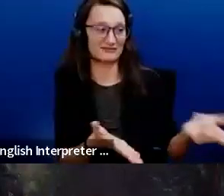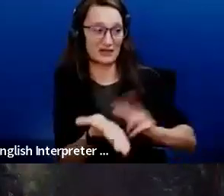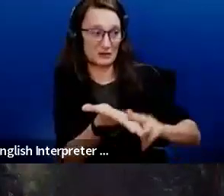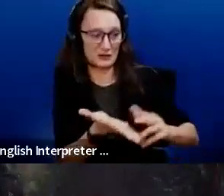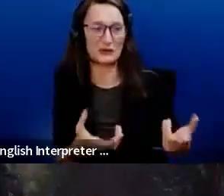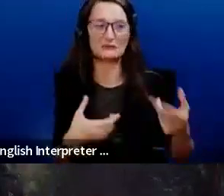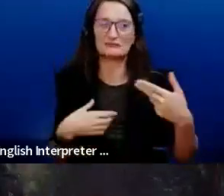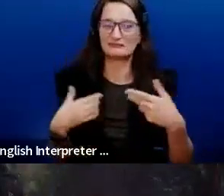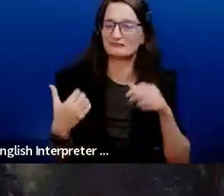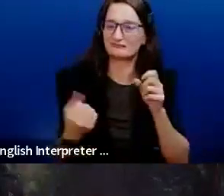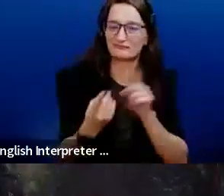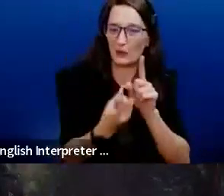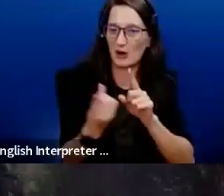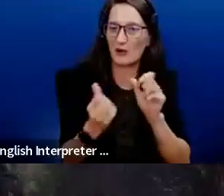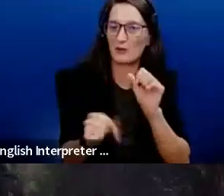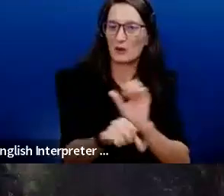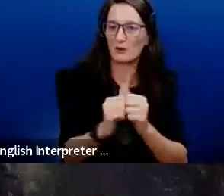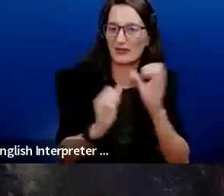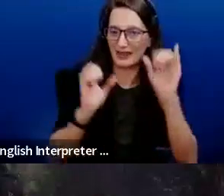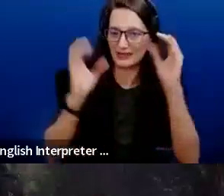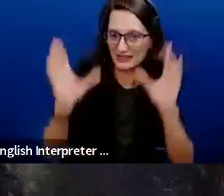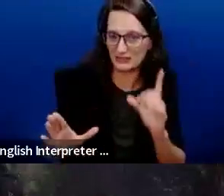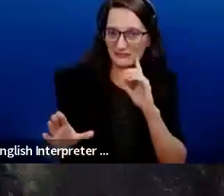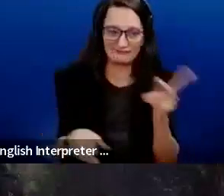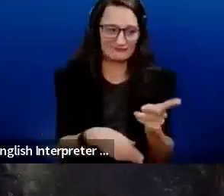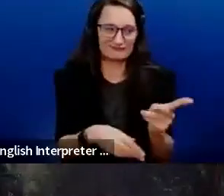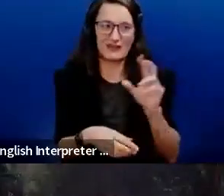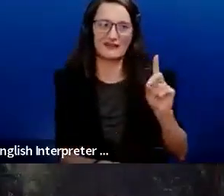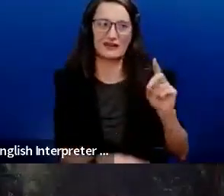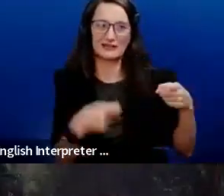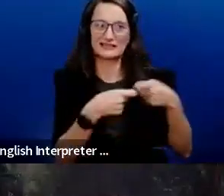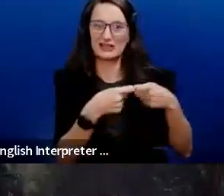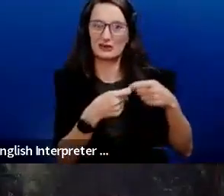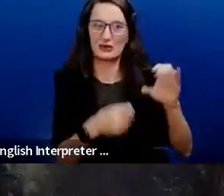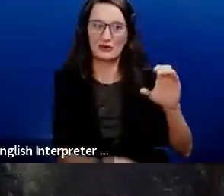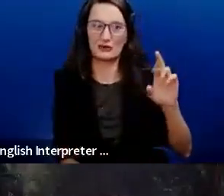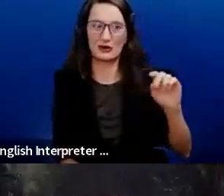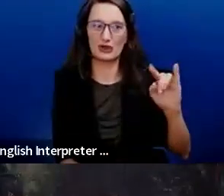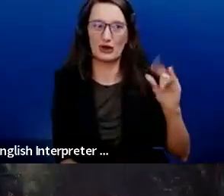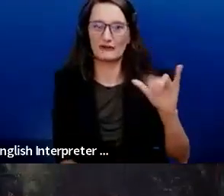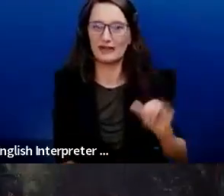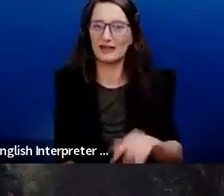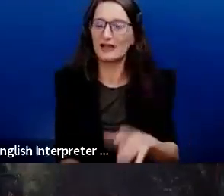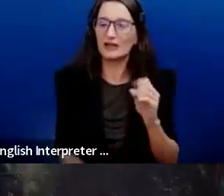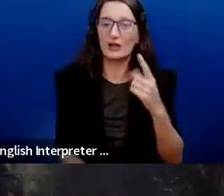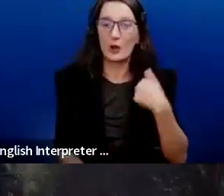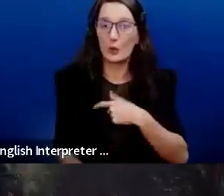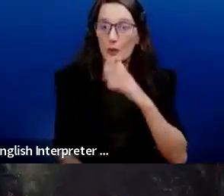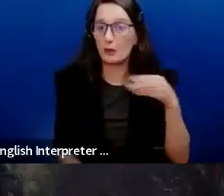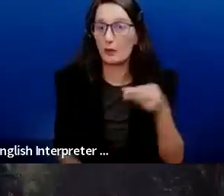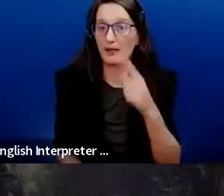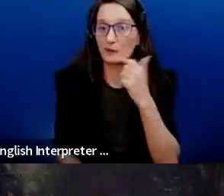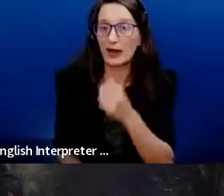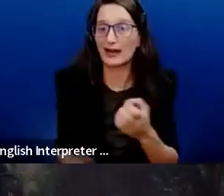always open to any tech devices that anyone may need, right? And we'll certainly pay for it. We'll provide if that's going to benefit our students. Oh, okay,